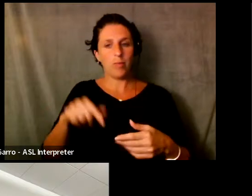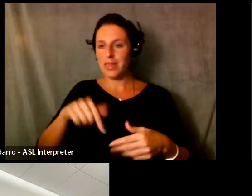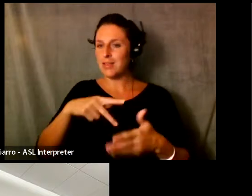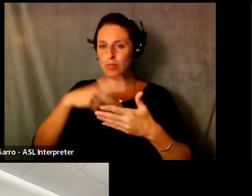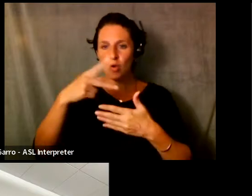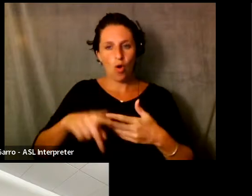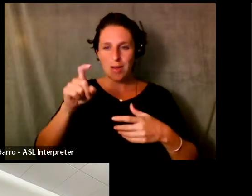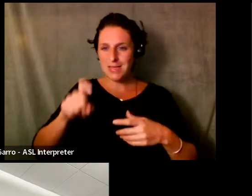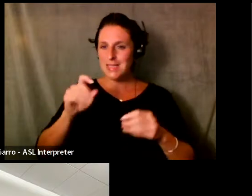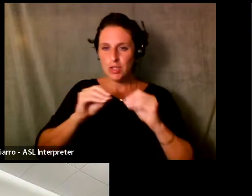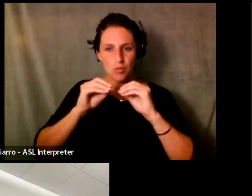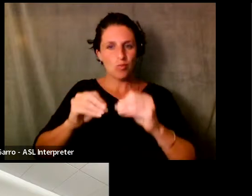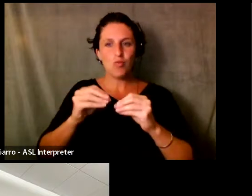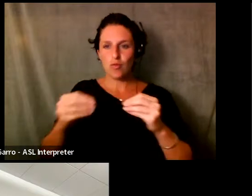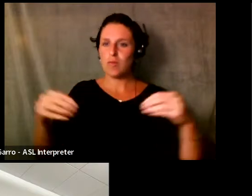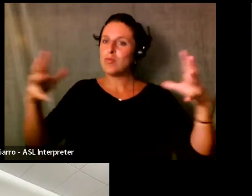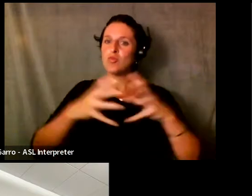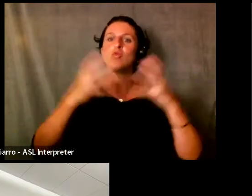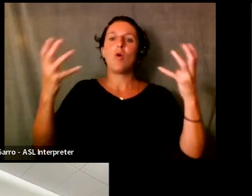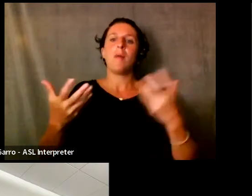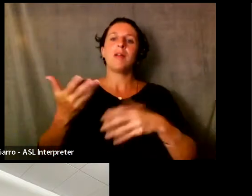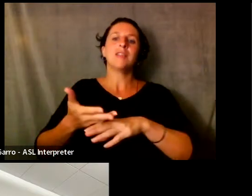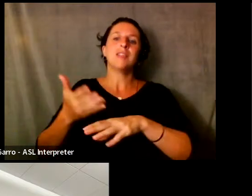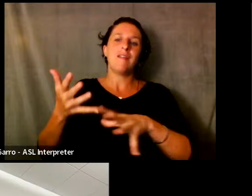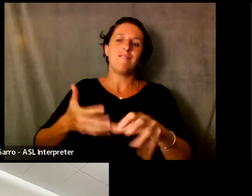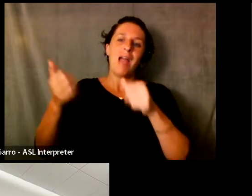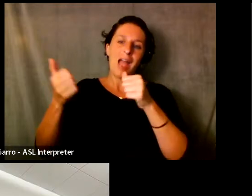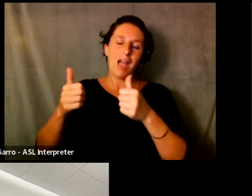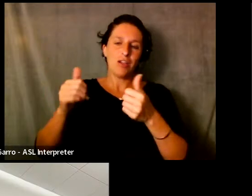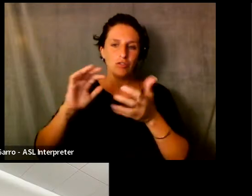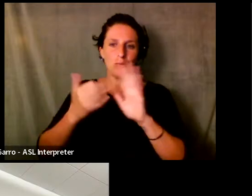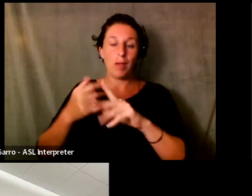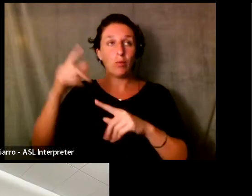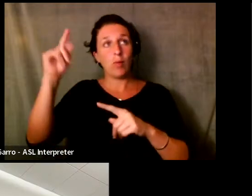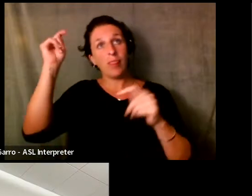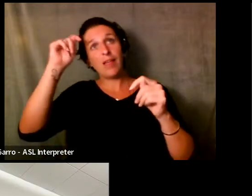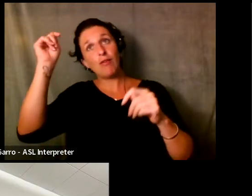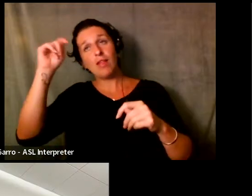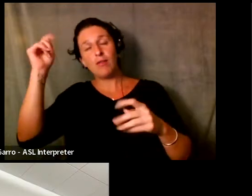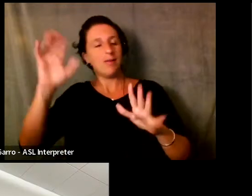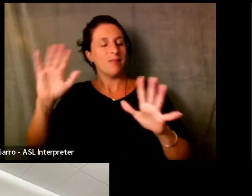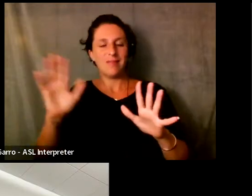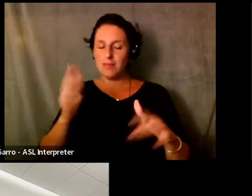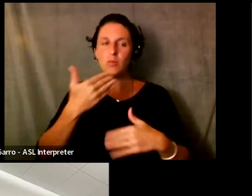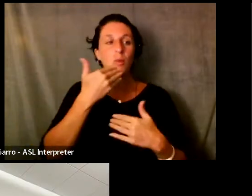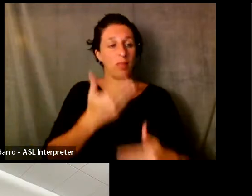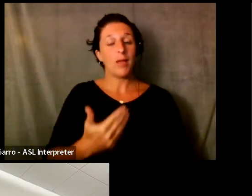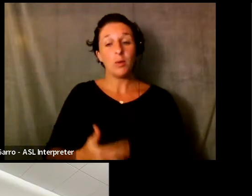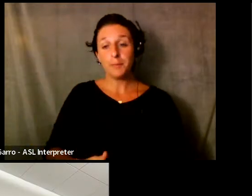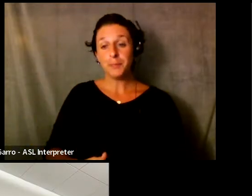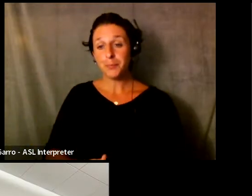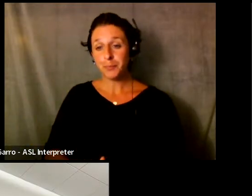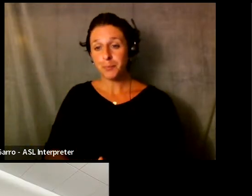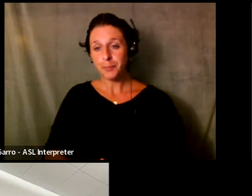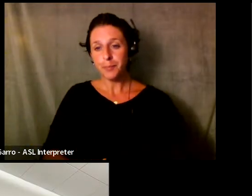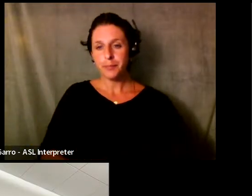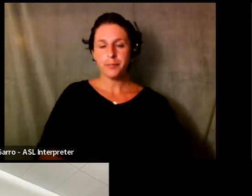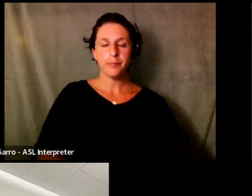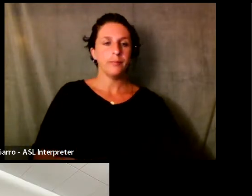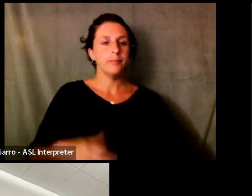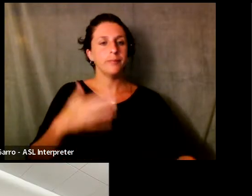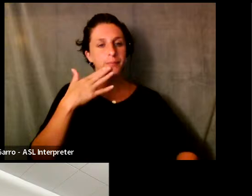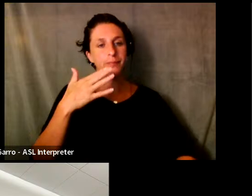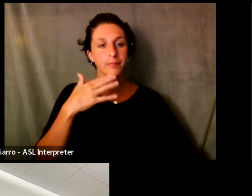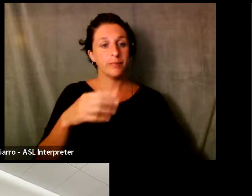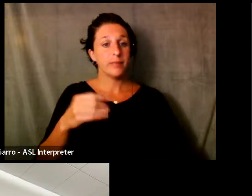much faster than just, Yeah. you know, the theoretical. So thank you. Thank you. All right, if